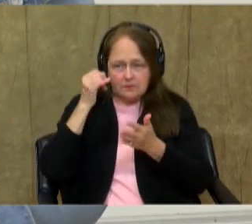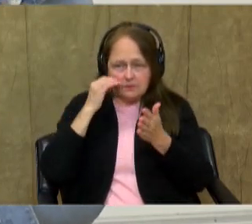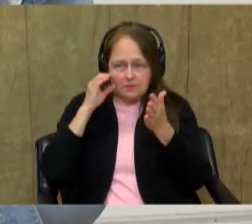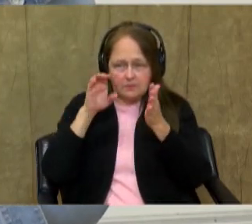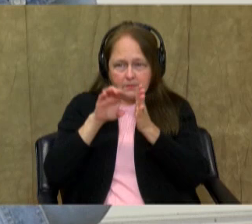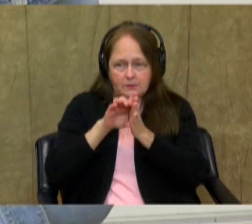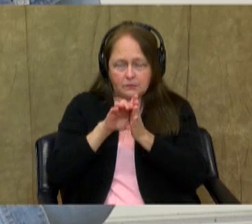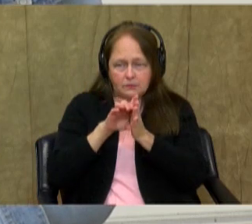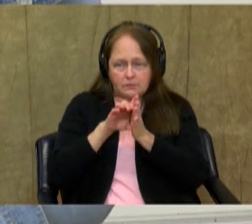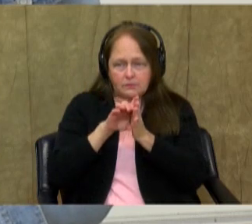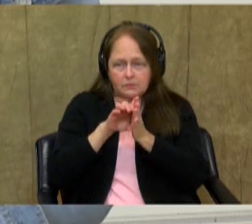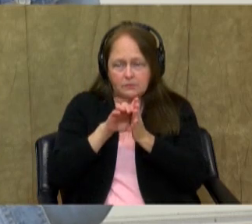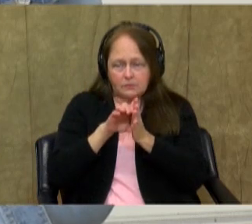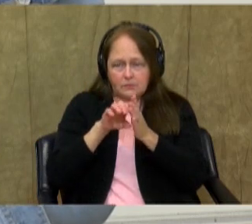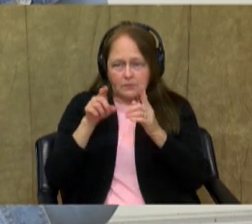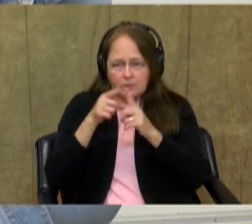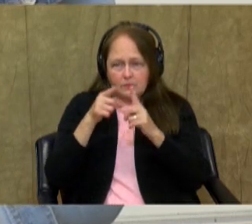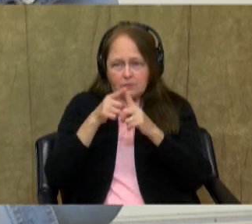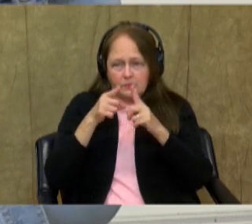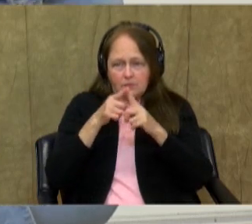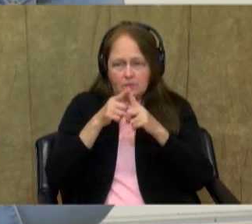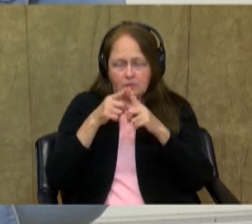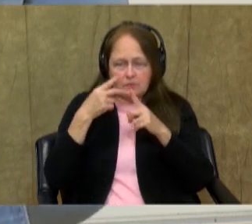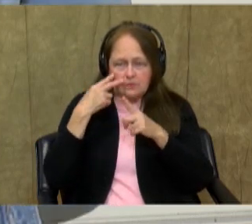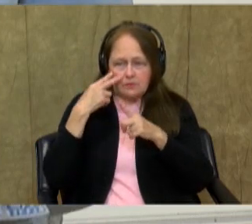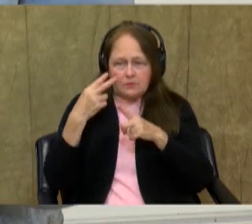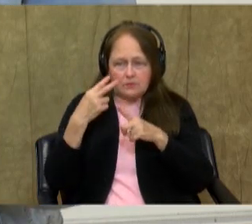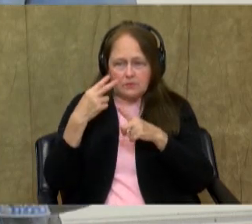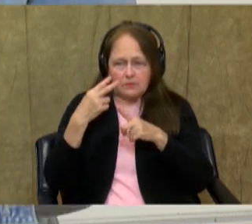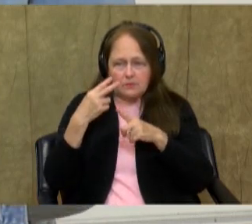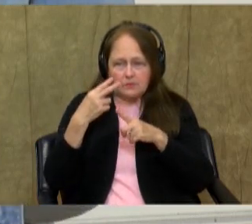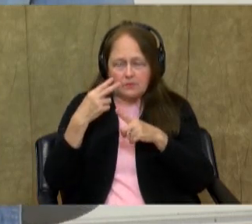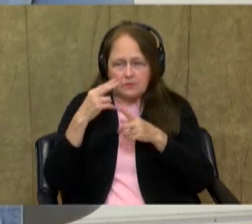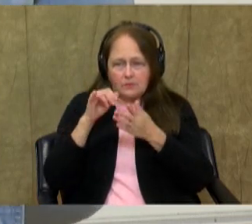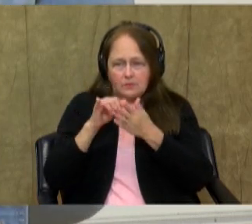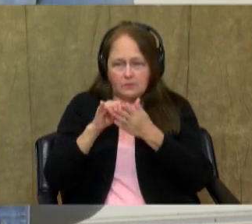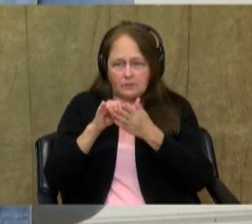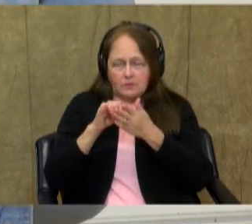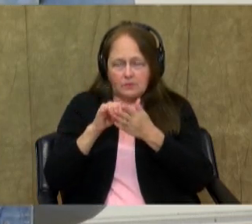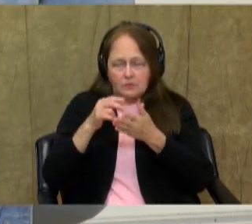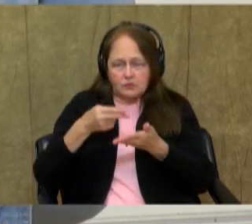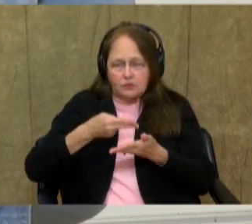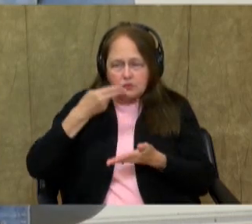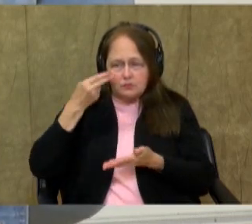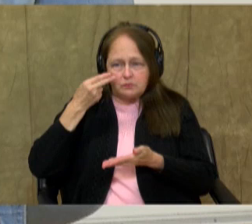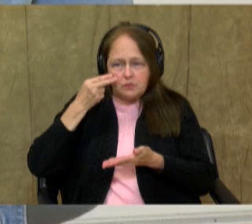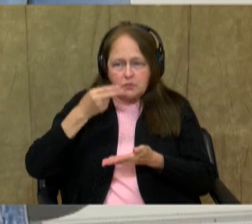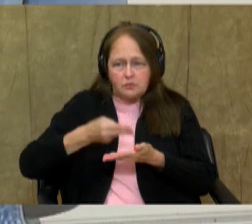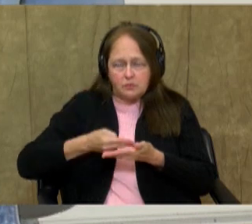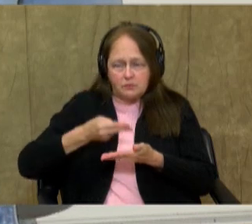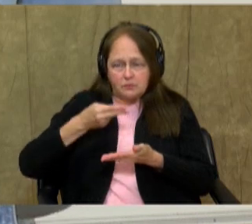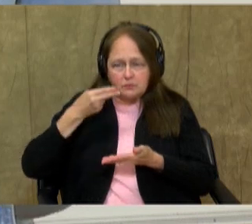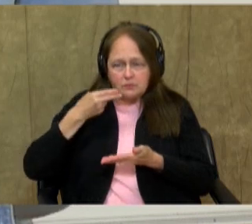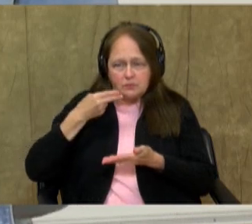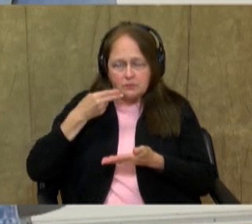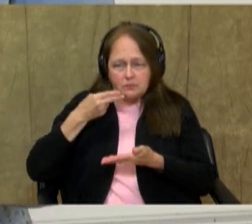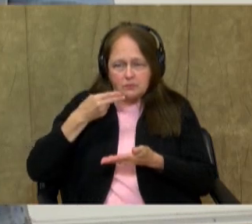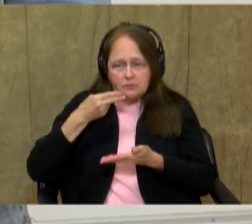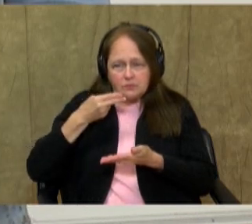pictures as well? So the first thing I want you to look at is this spoon.